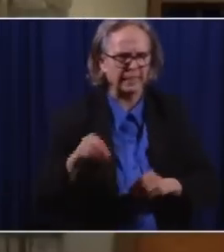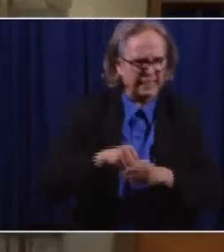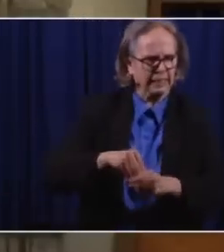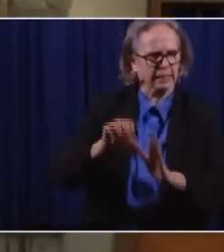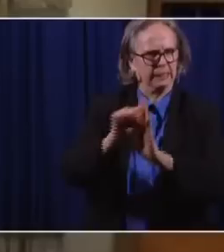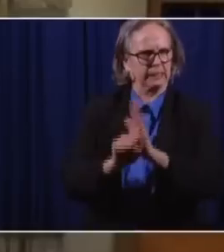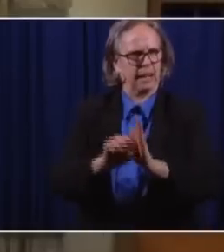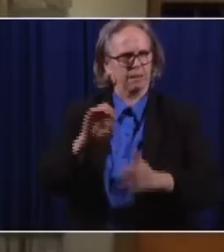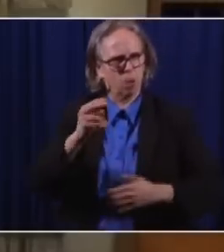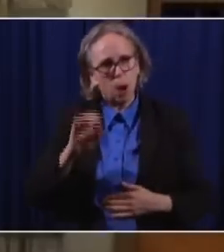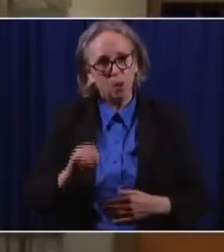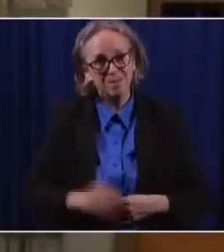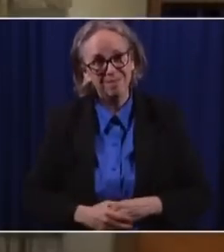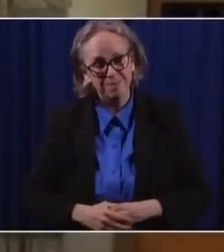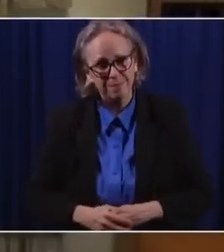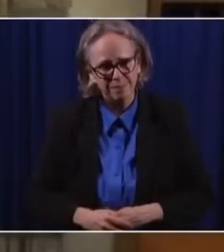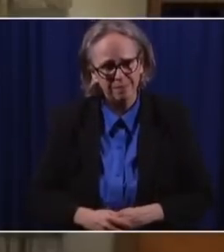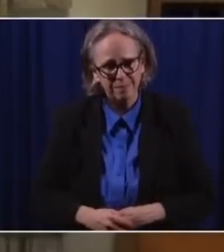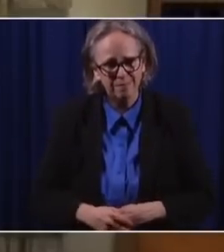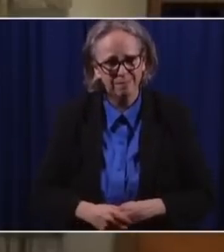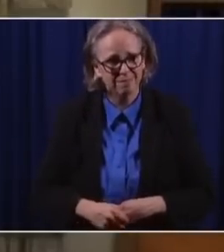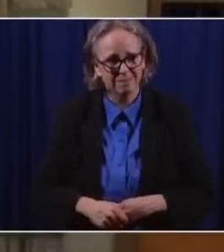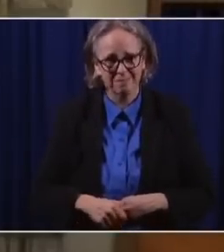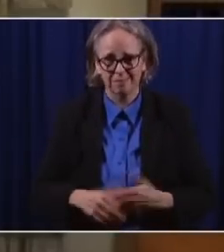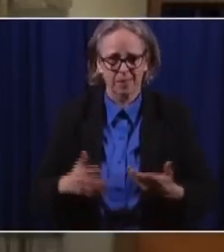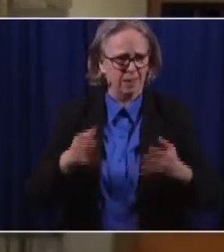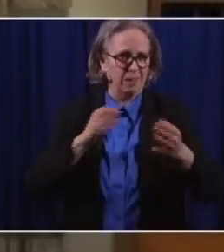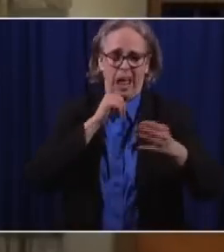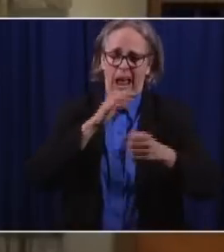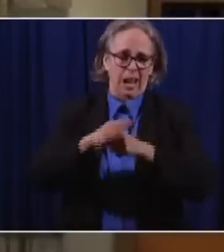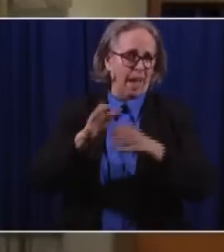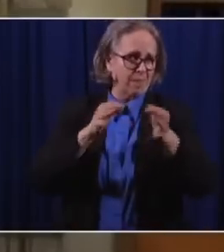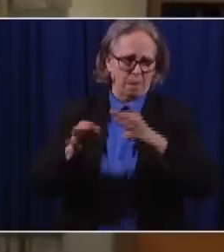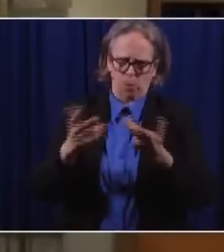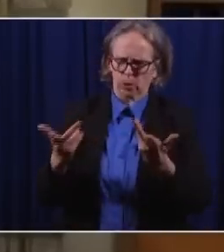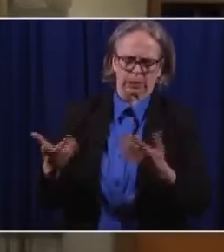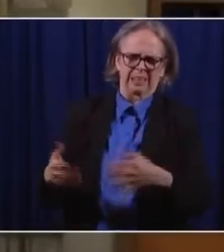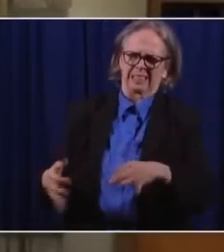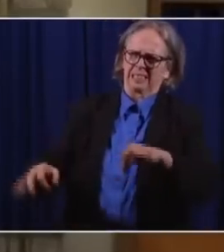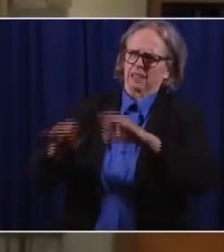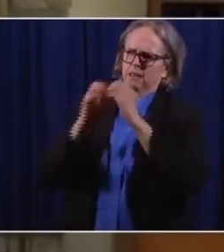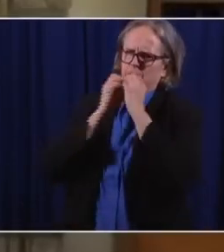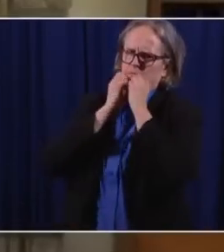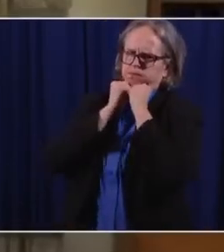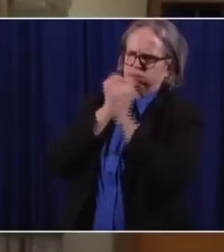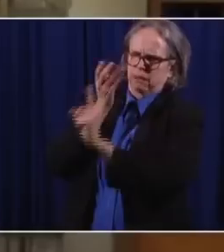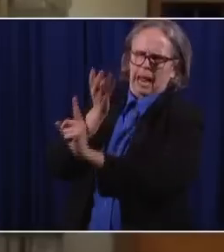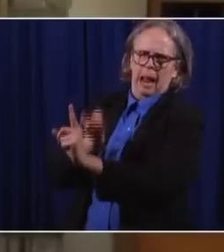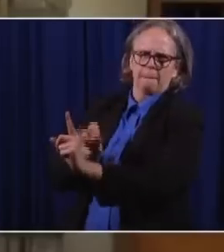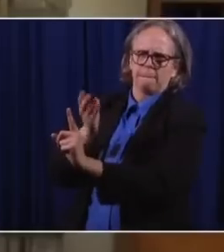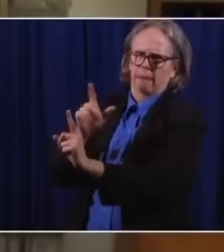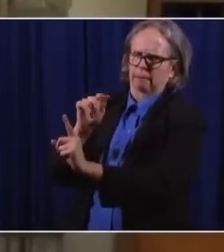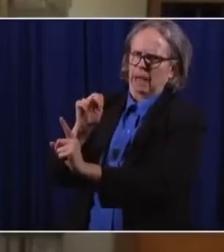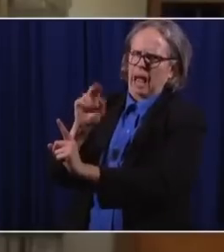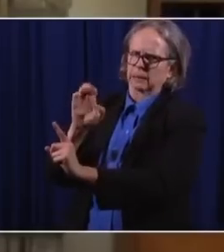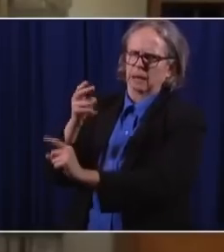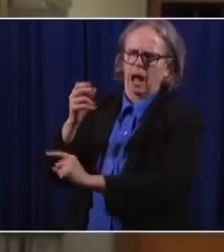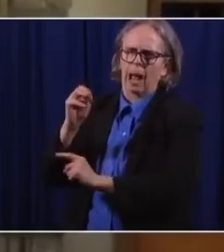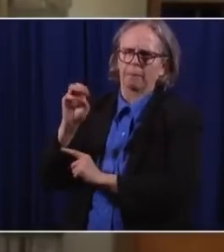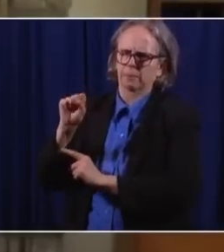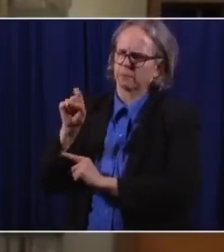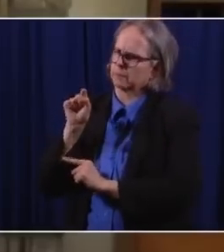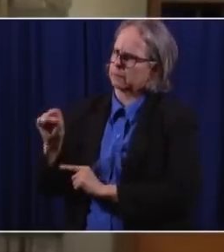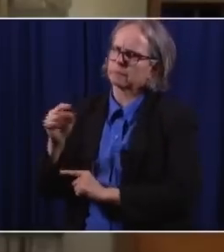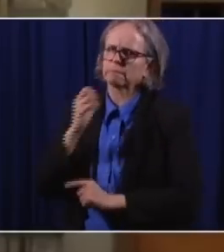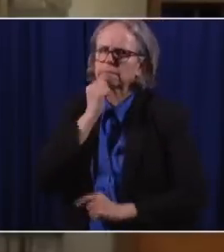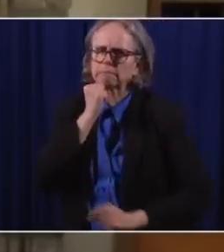enough of the importance of our partnership with local health commissioners and their teams at the local level. Our local